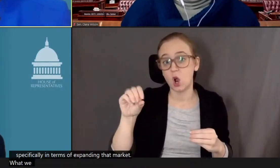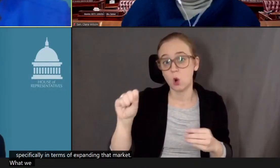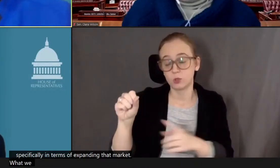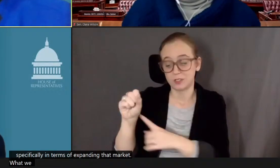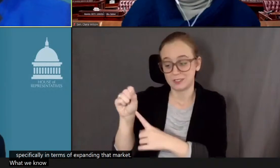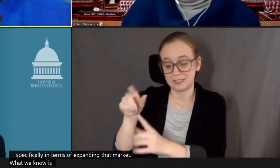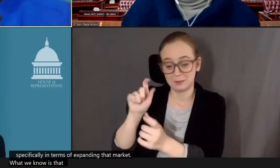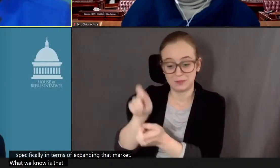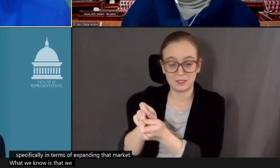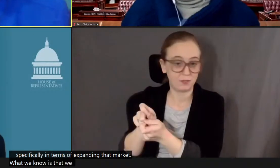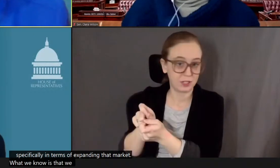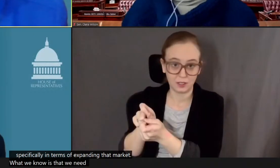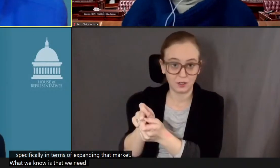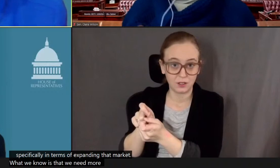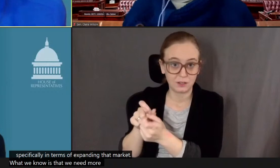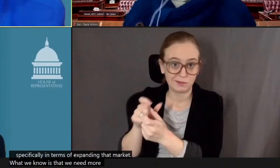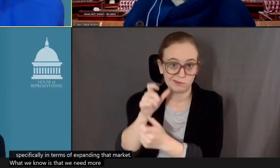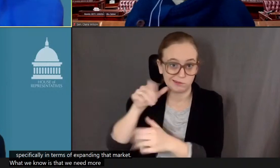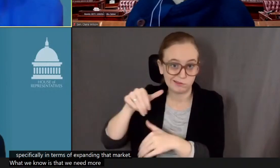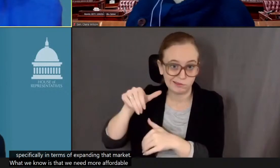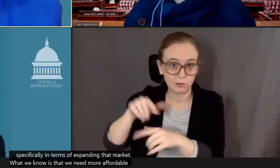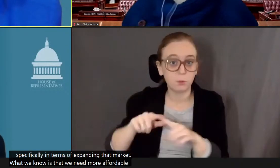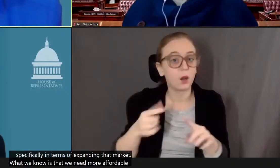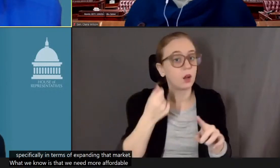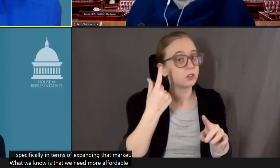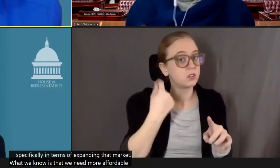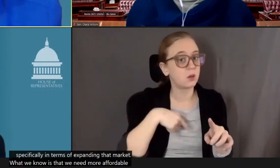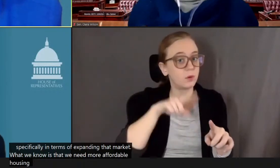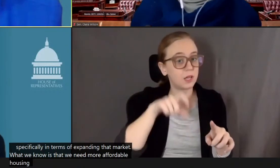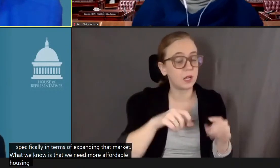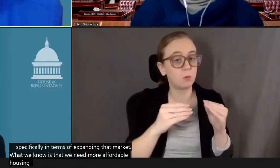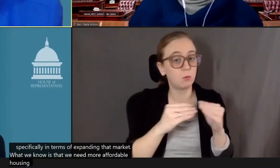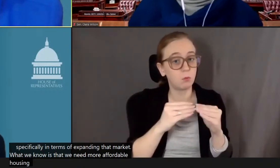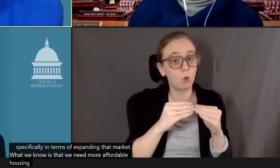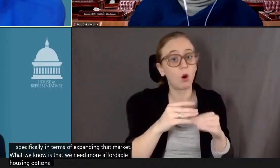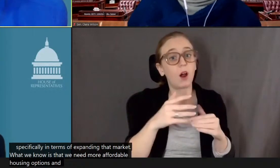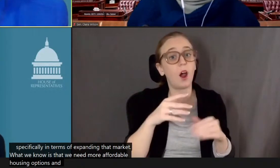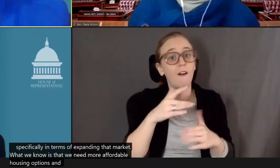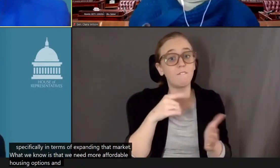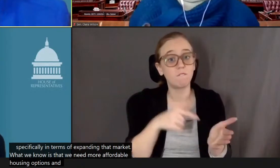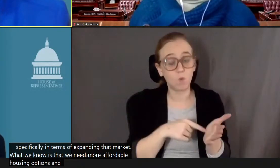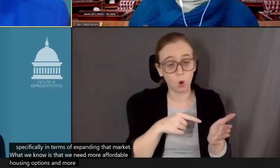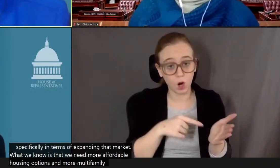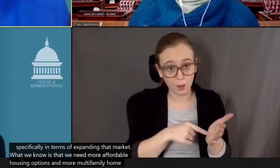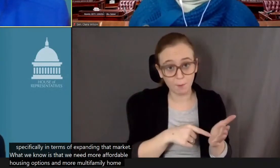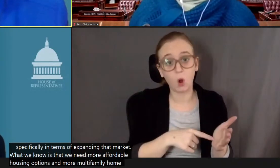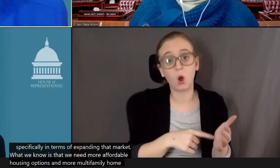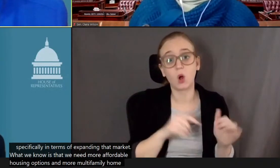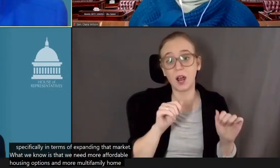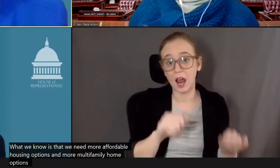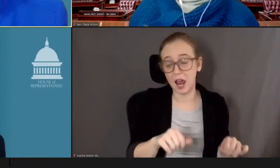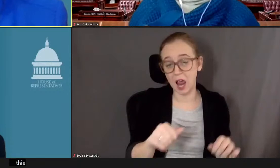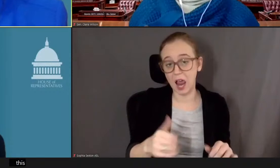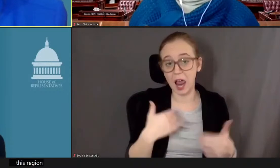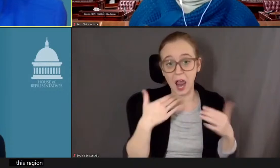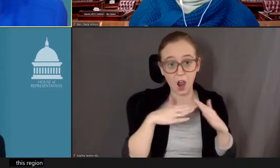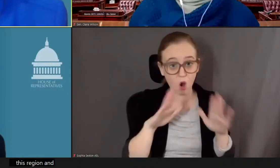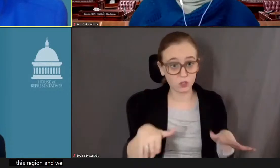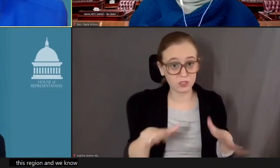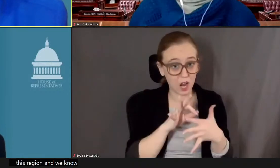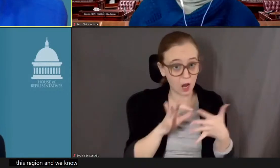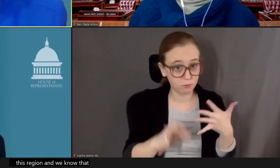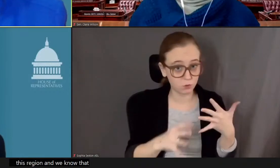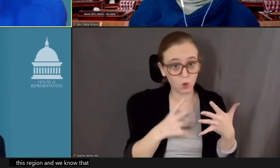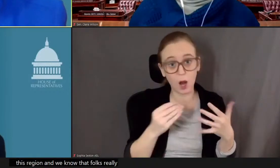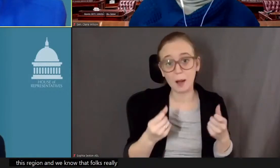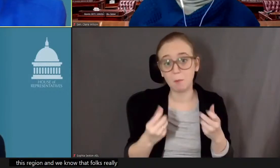need more affordable housing options and more multifamily home options in this region. And we know that folks really want to